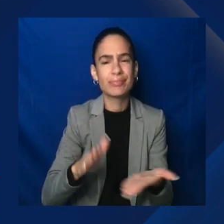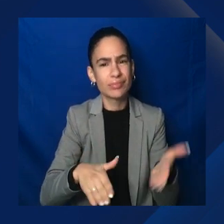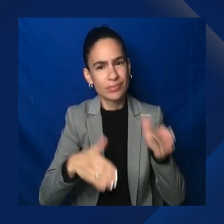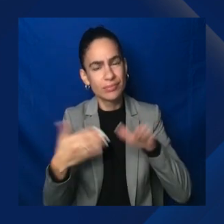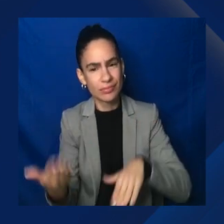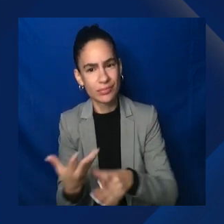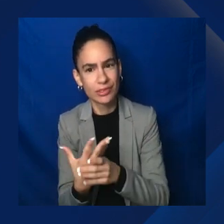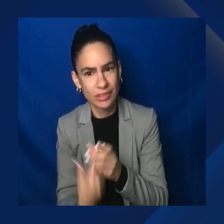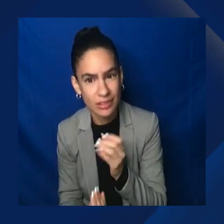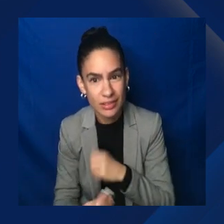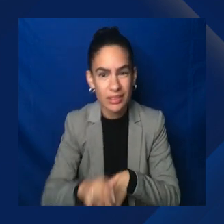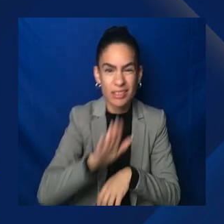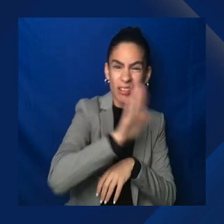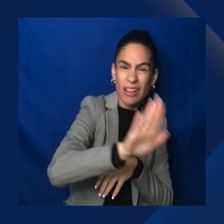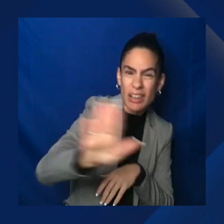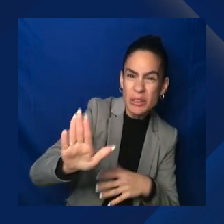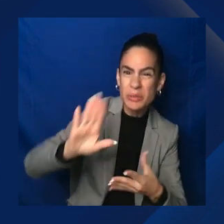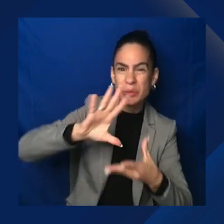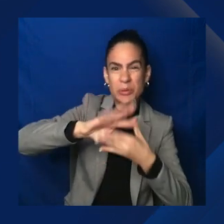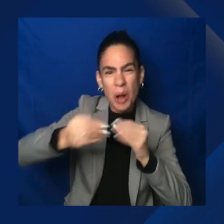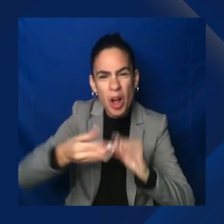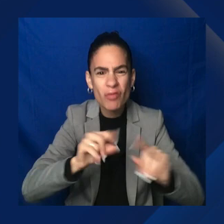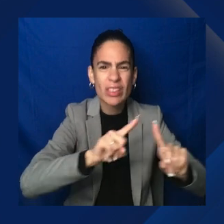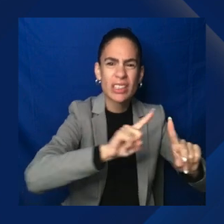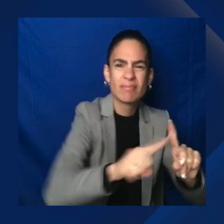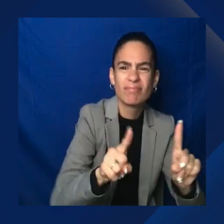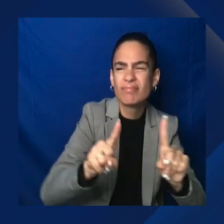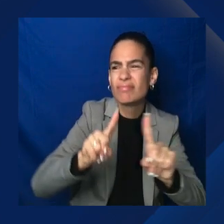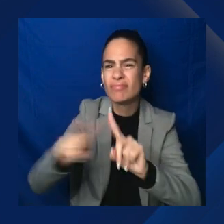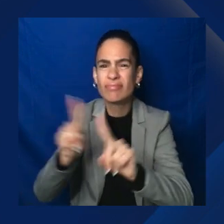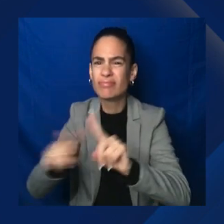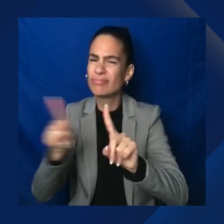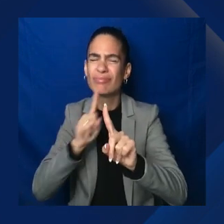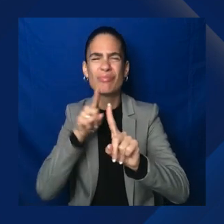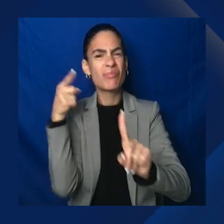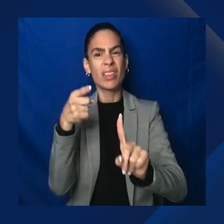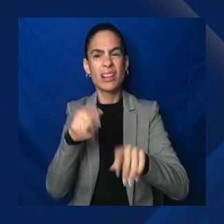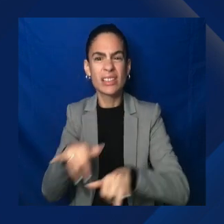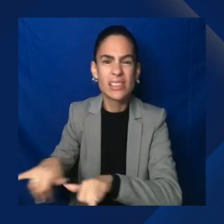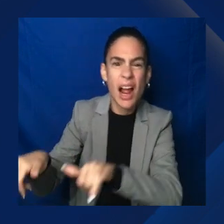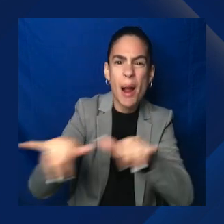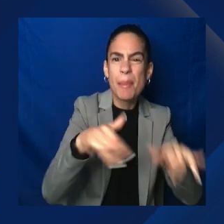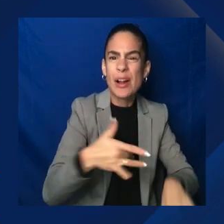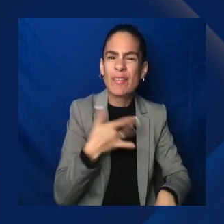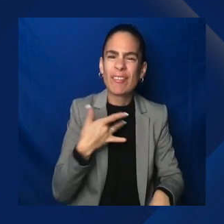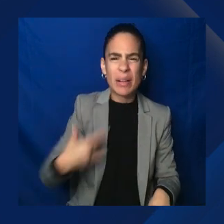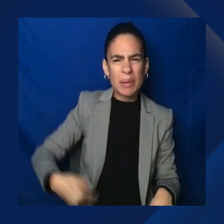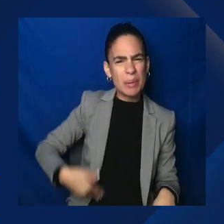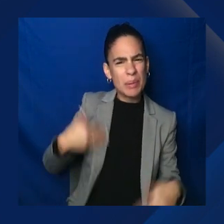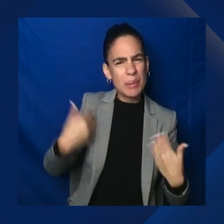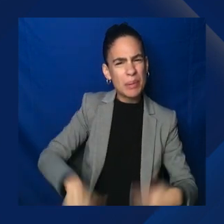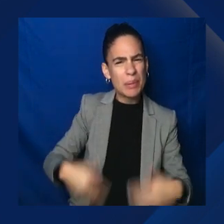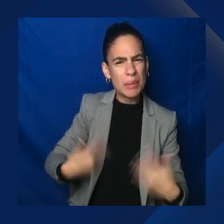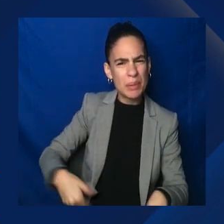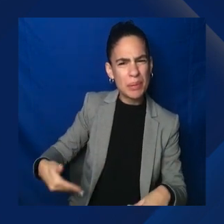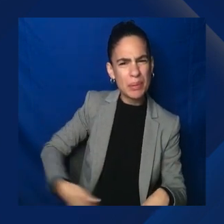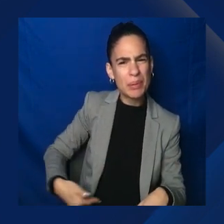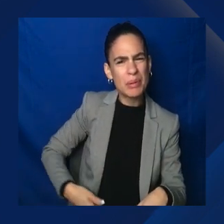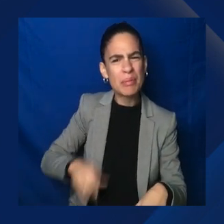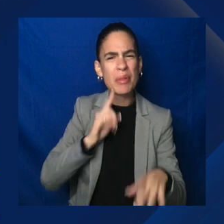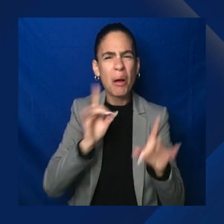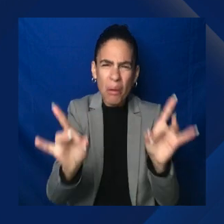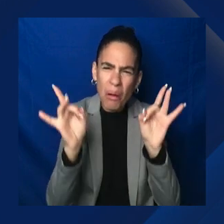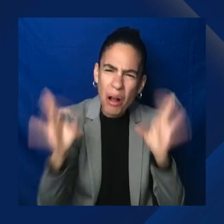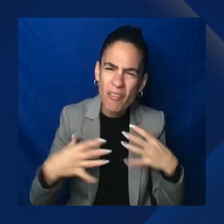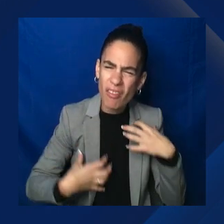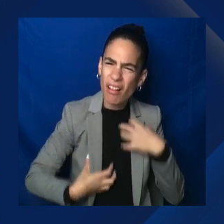feeling, a terrible feeling, the feeling of not being heard. On this day of action, may